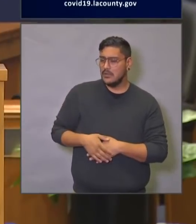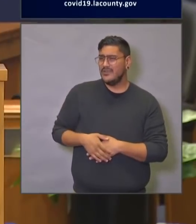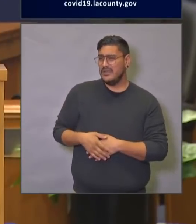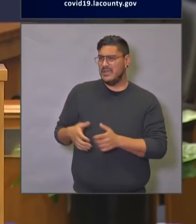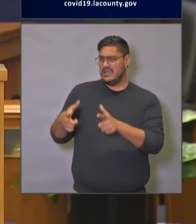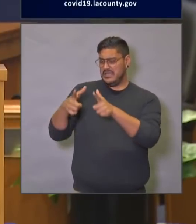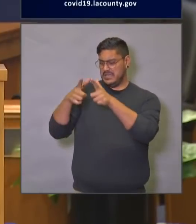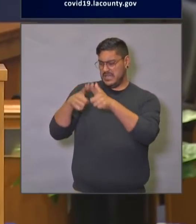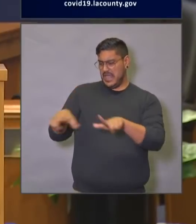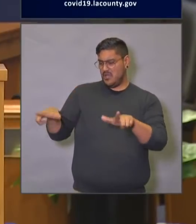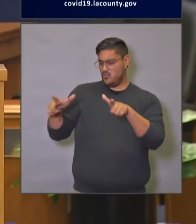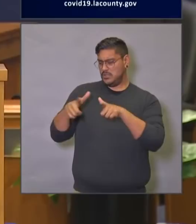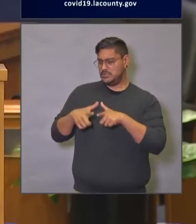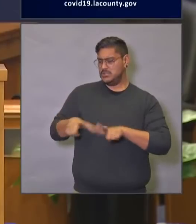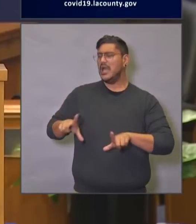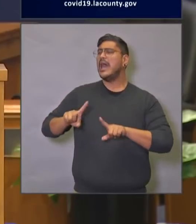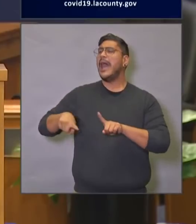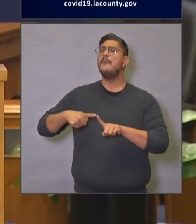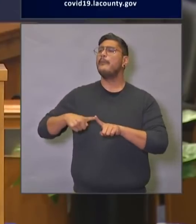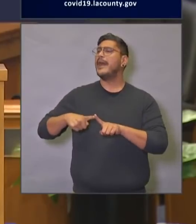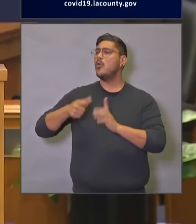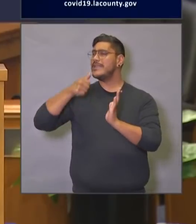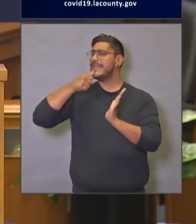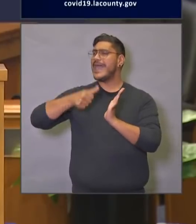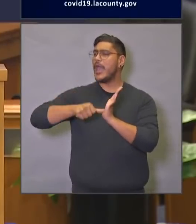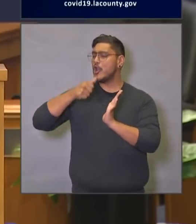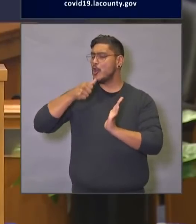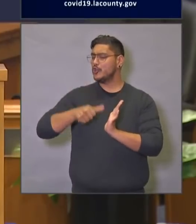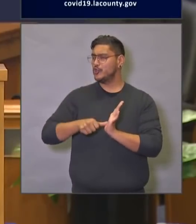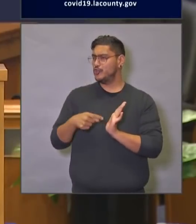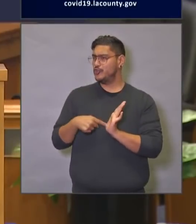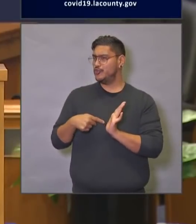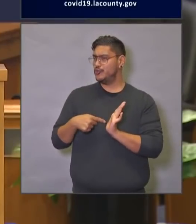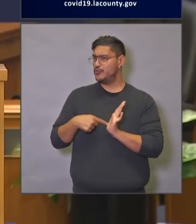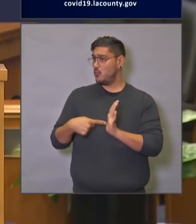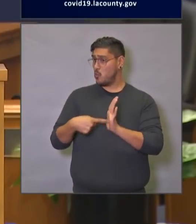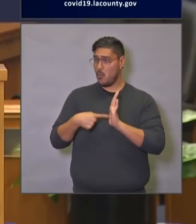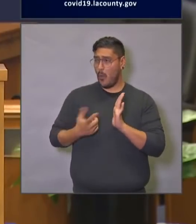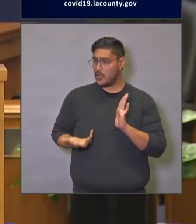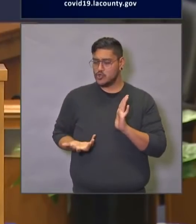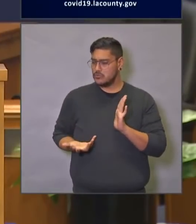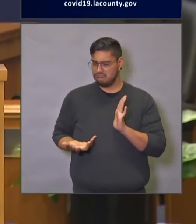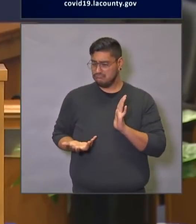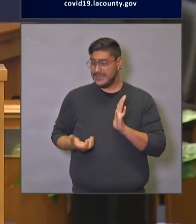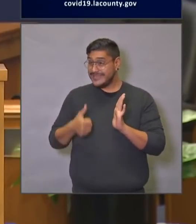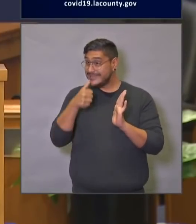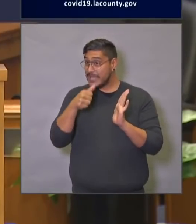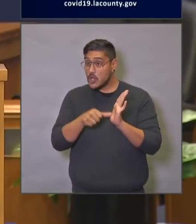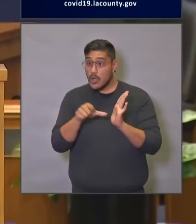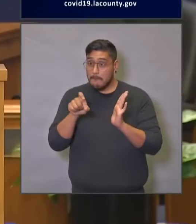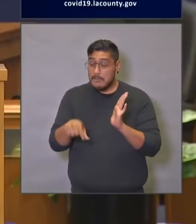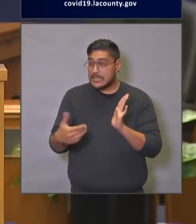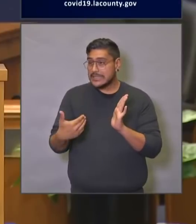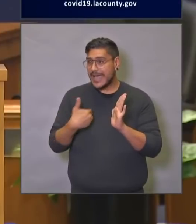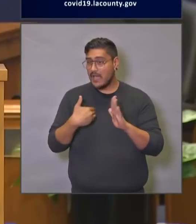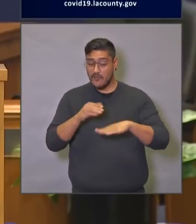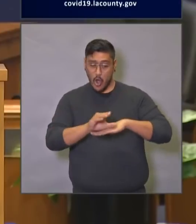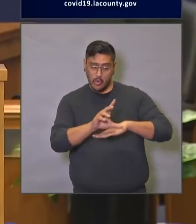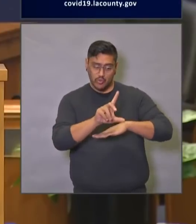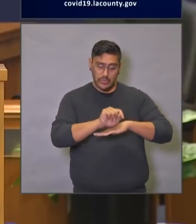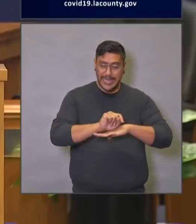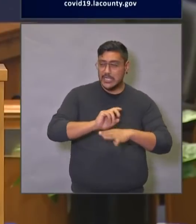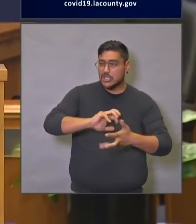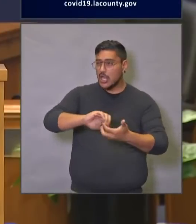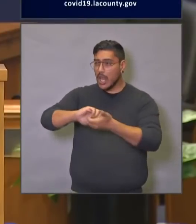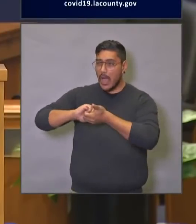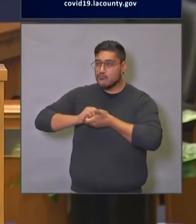about the letters that will be required. You said that the letters have to demonstrate consultation and collaboration. I wonder if